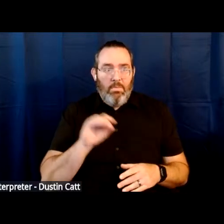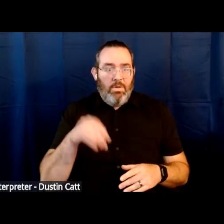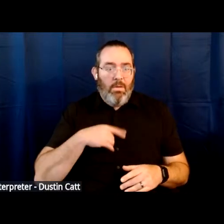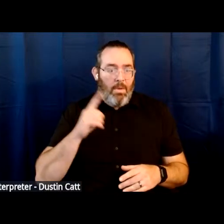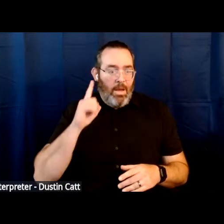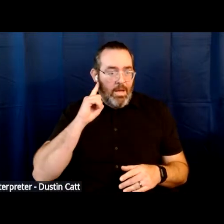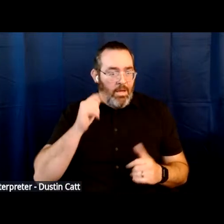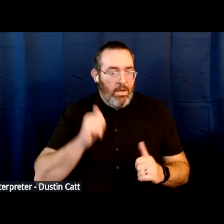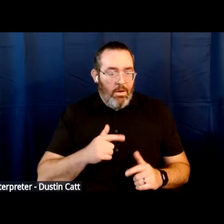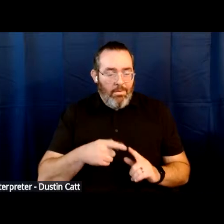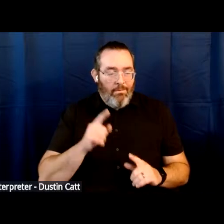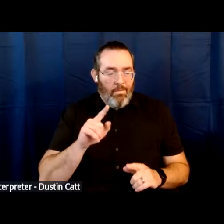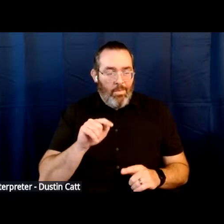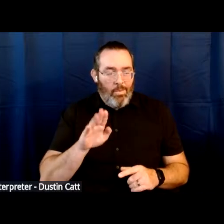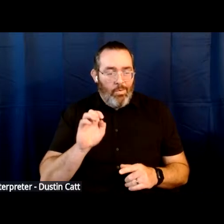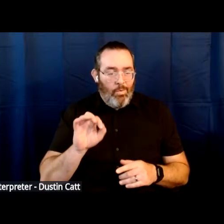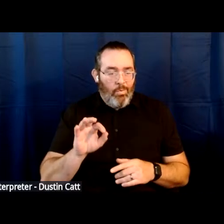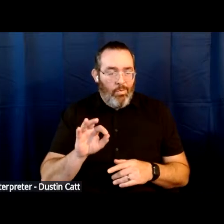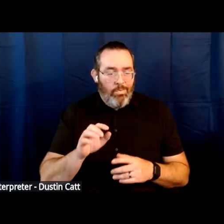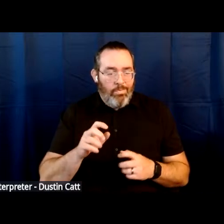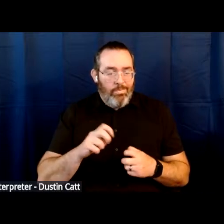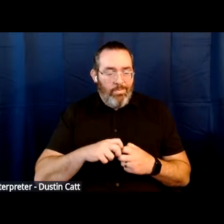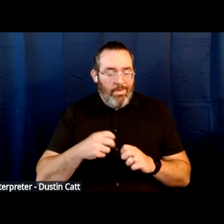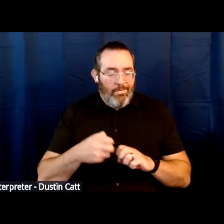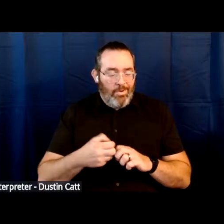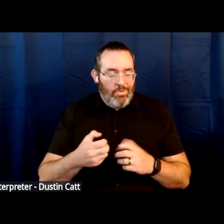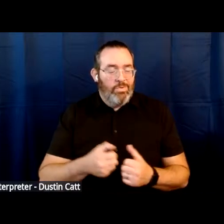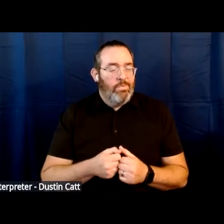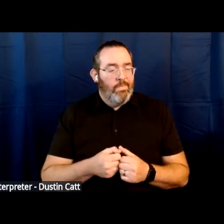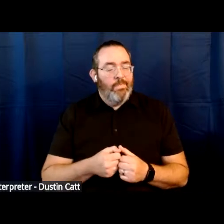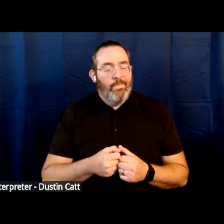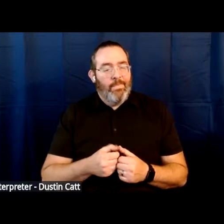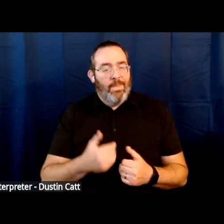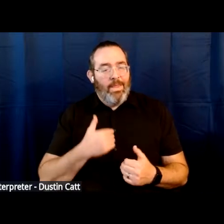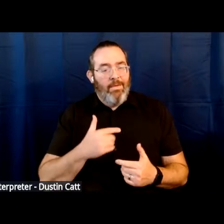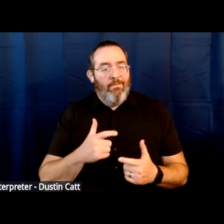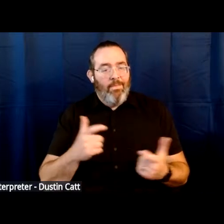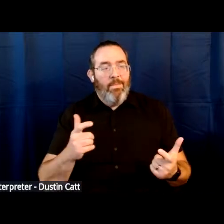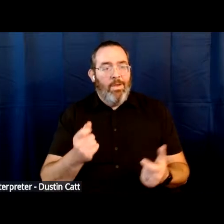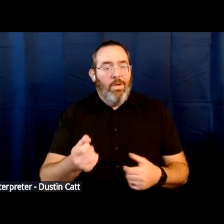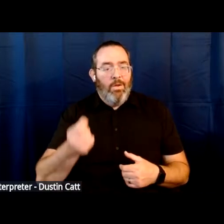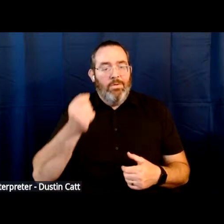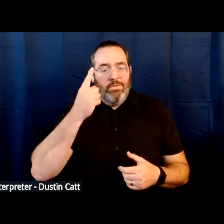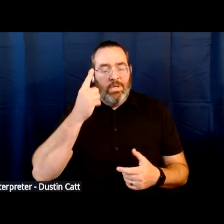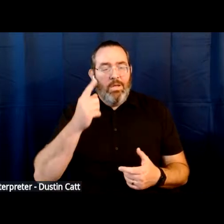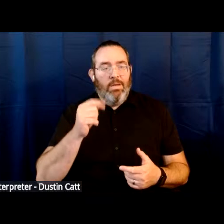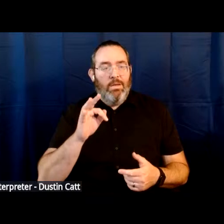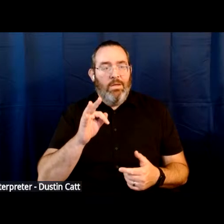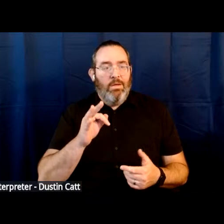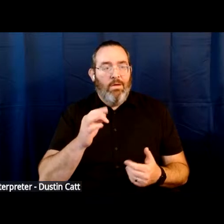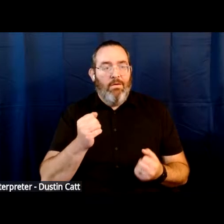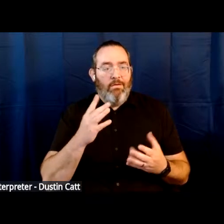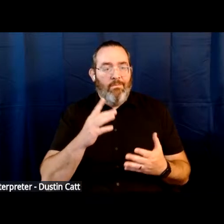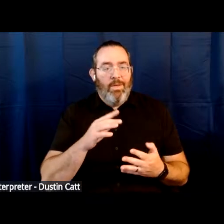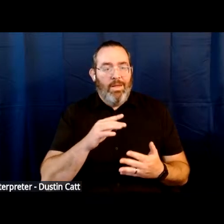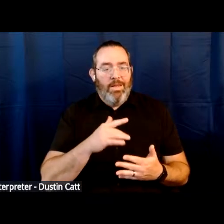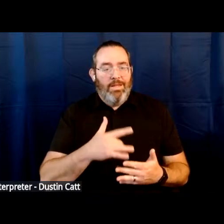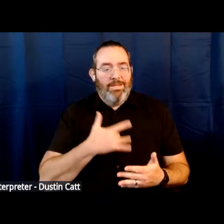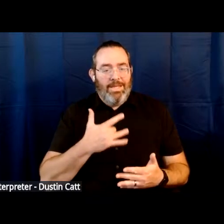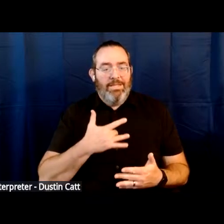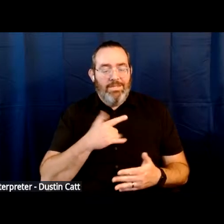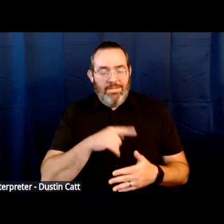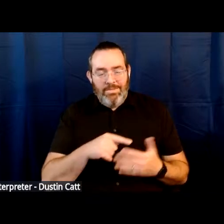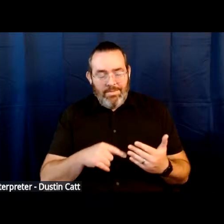tube dysfunction. So I have an understanding of the loss of the senses. Luckily, as I was